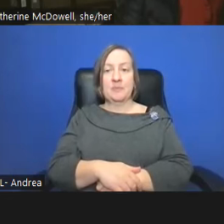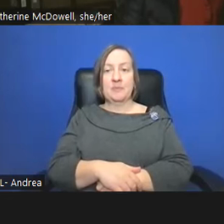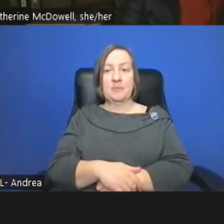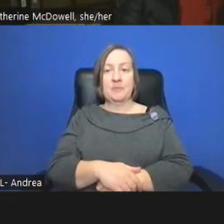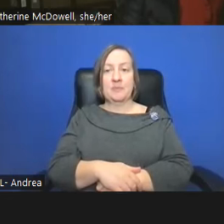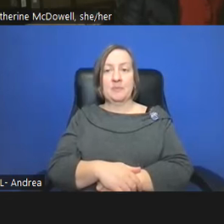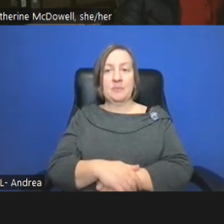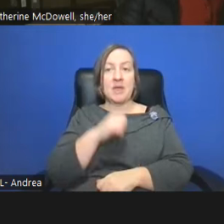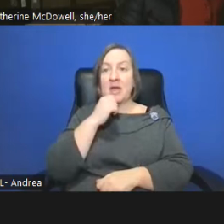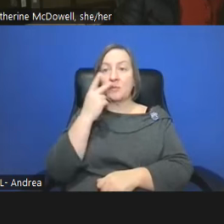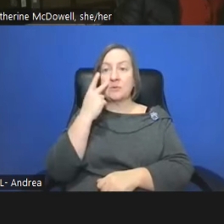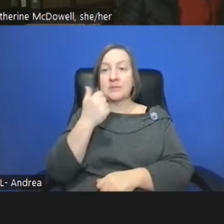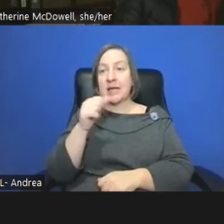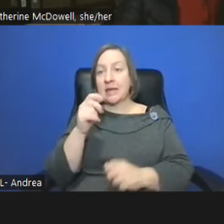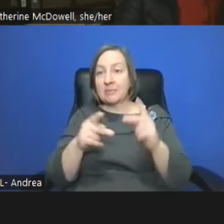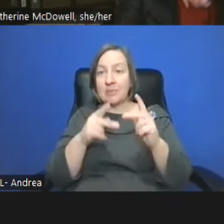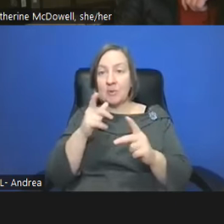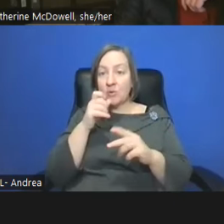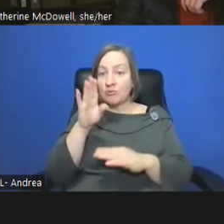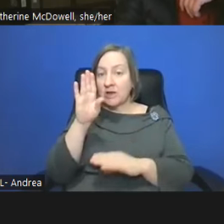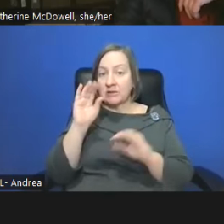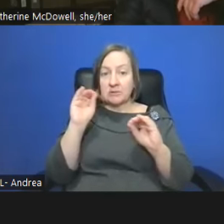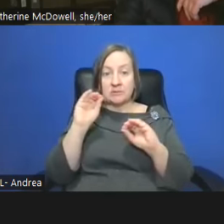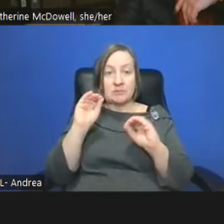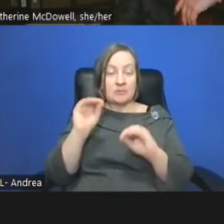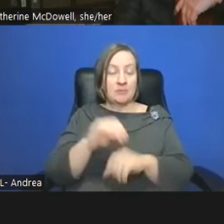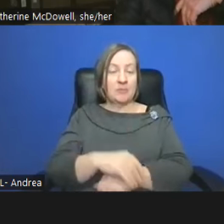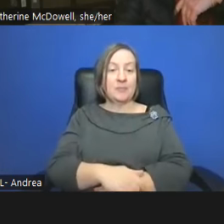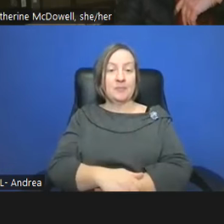Do not see any people who are raising their hands.